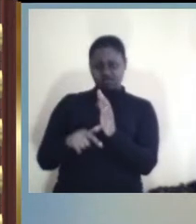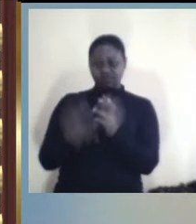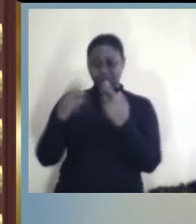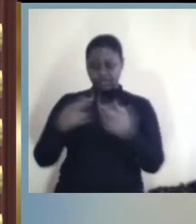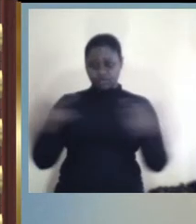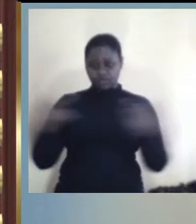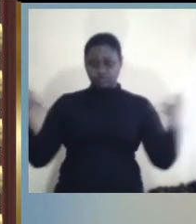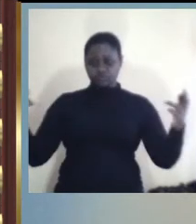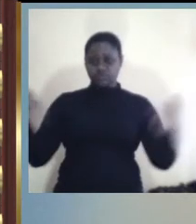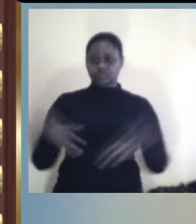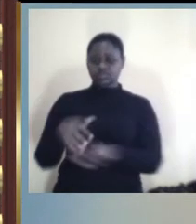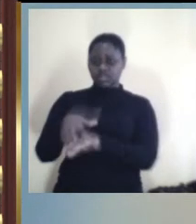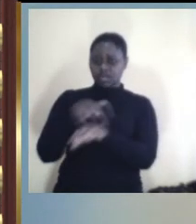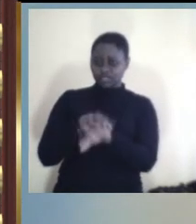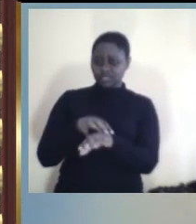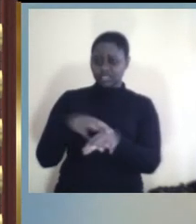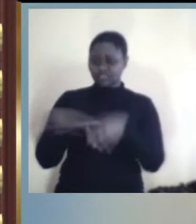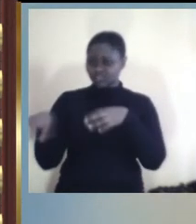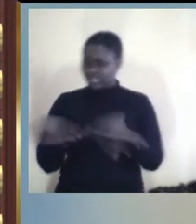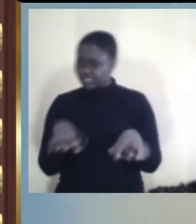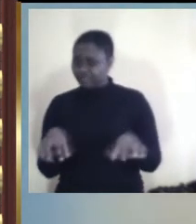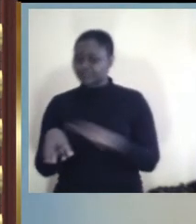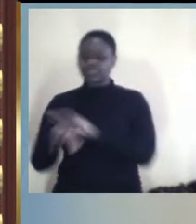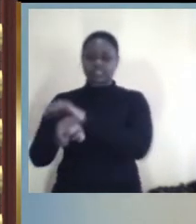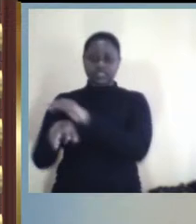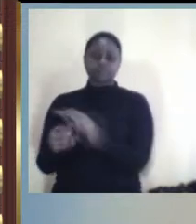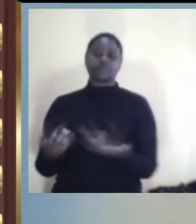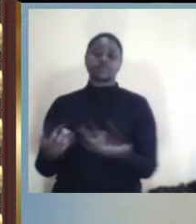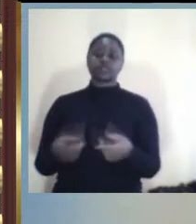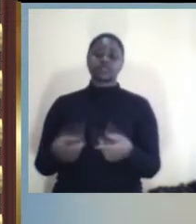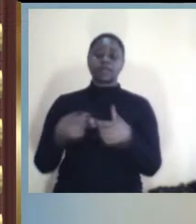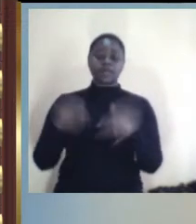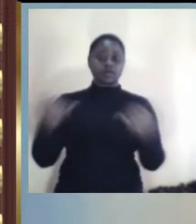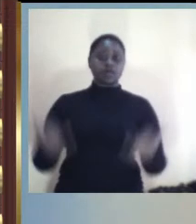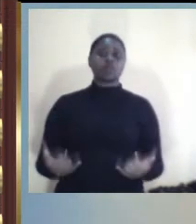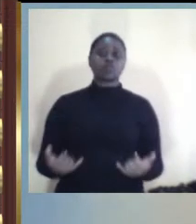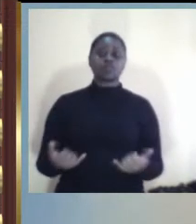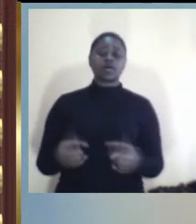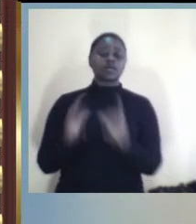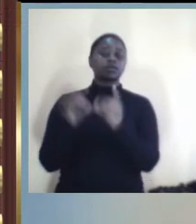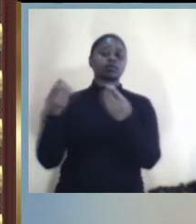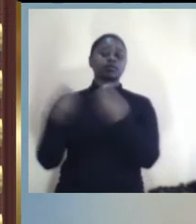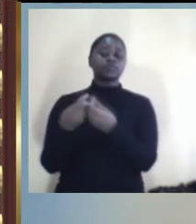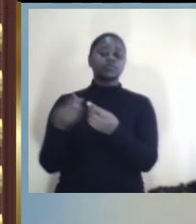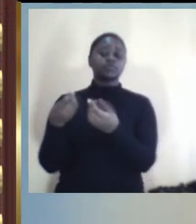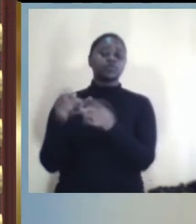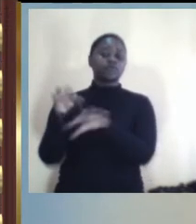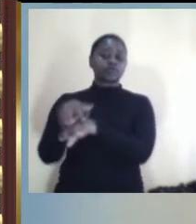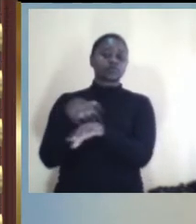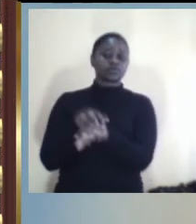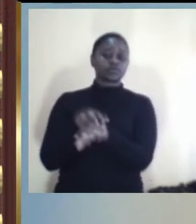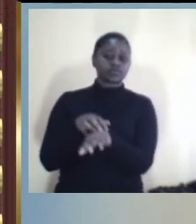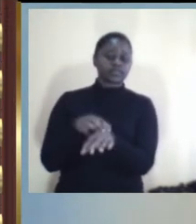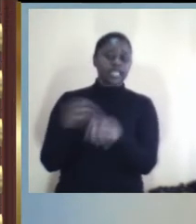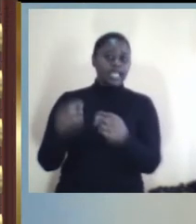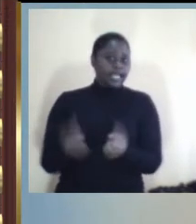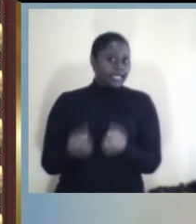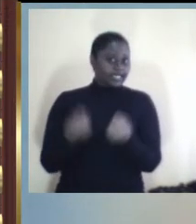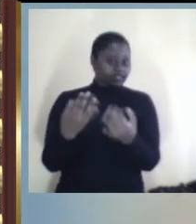agricultural activities in the province. Currently, the Department of Agriculture is